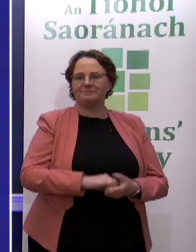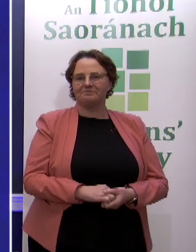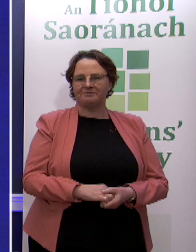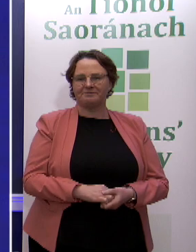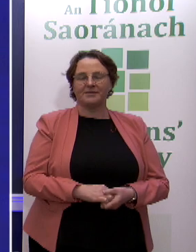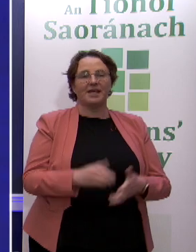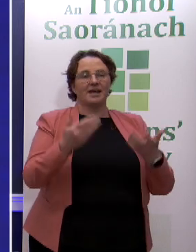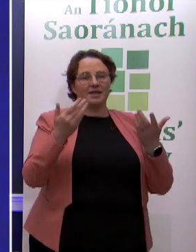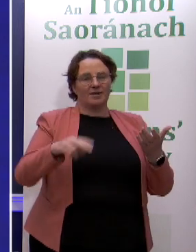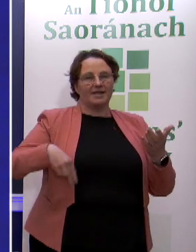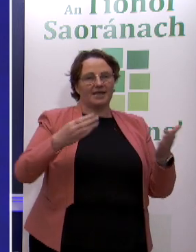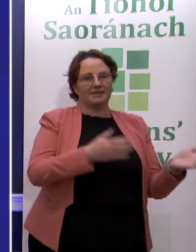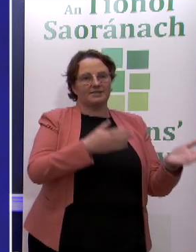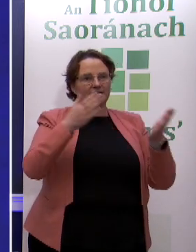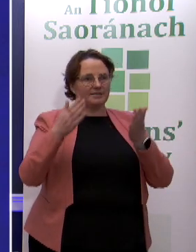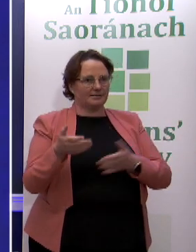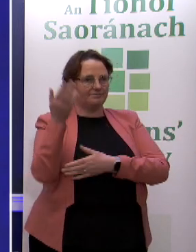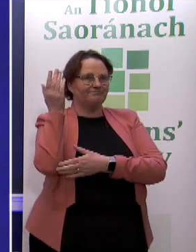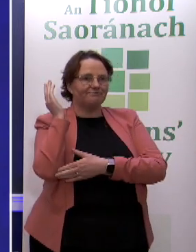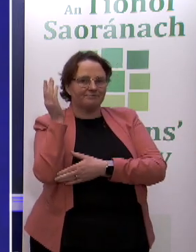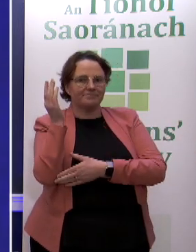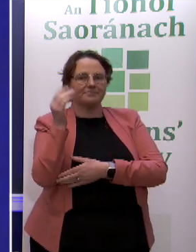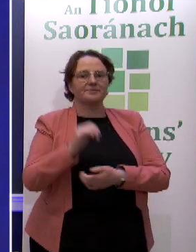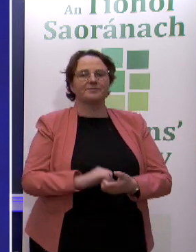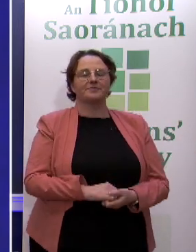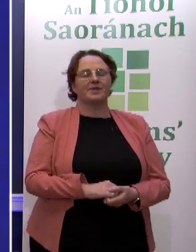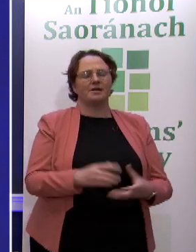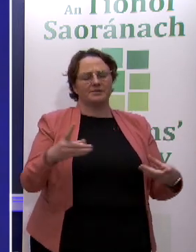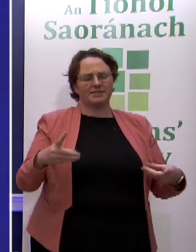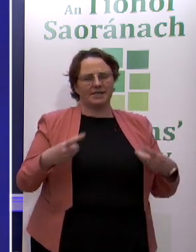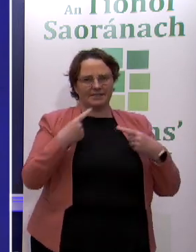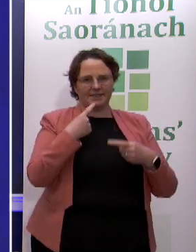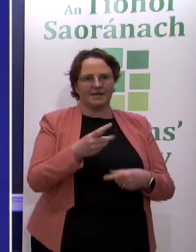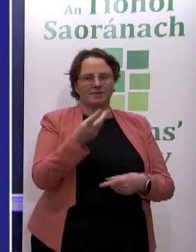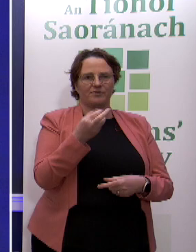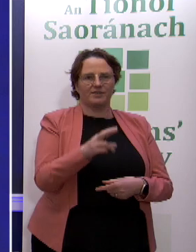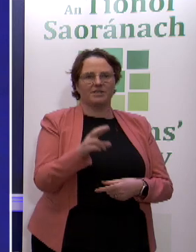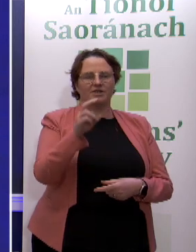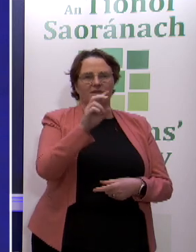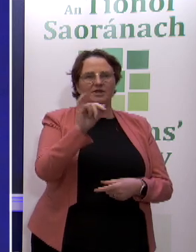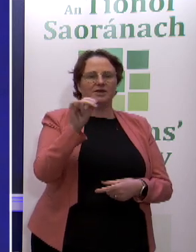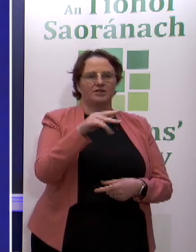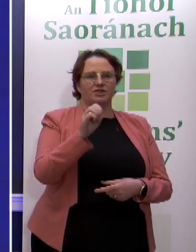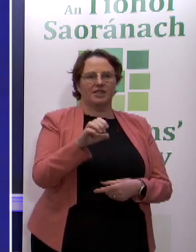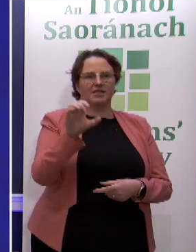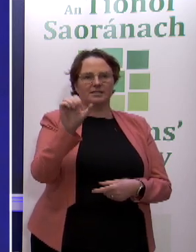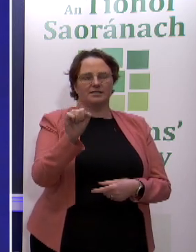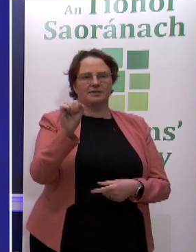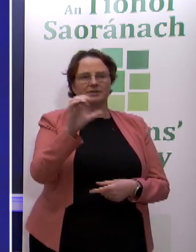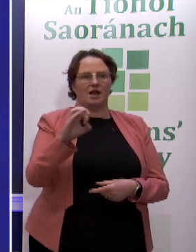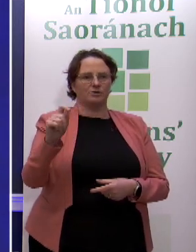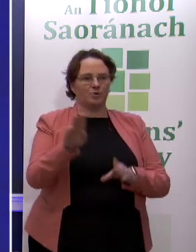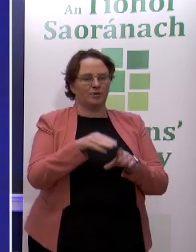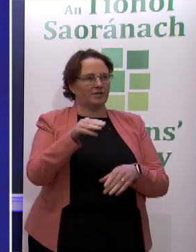Now, to bring us to the next presentation, we have, I'm delighted to say, Professor Jane Stout with us. She is an internationally renowned expert